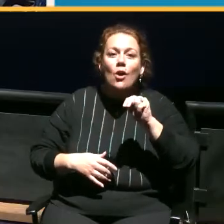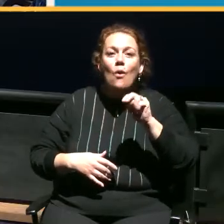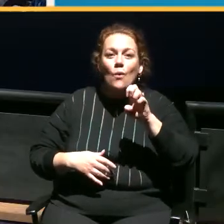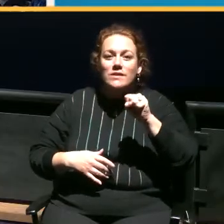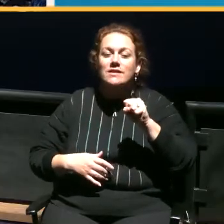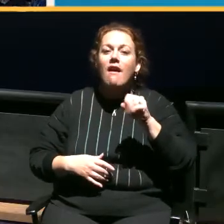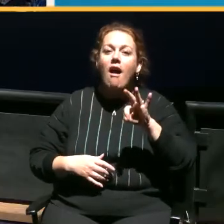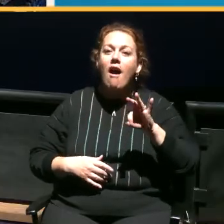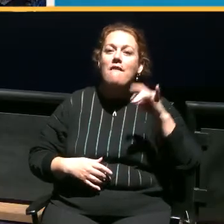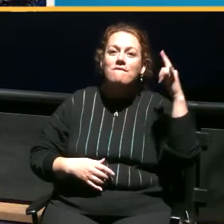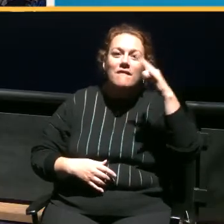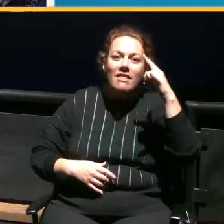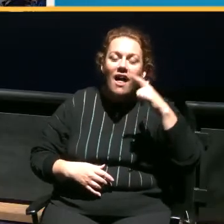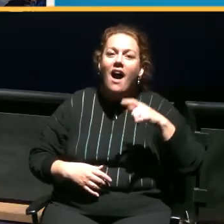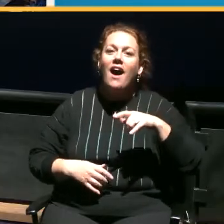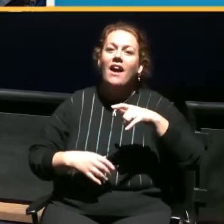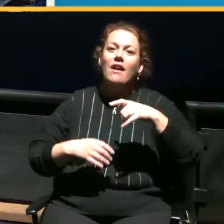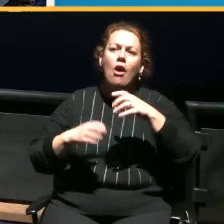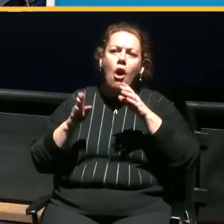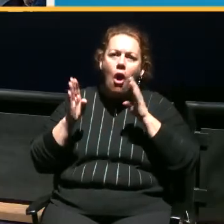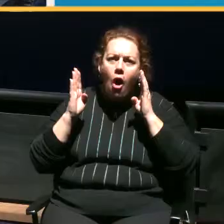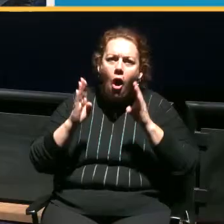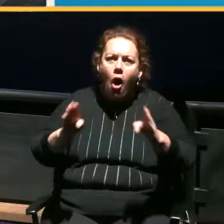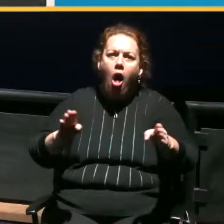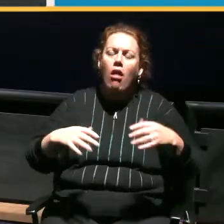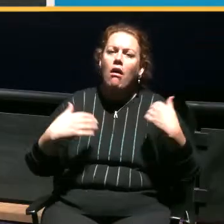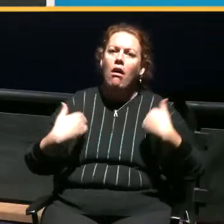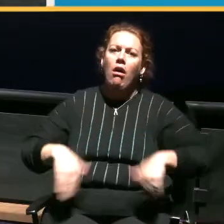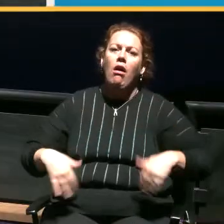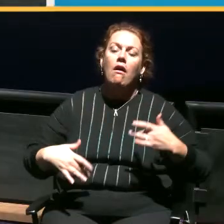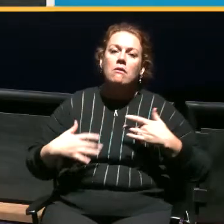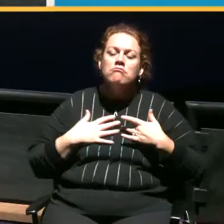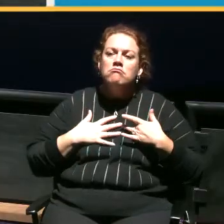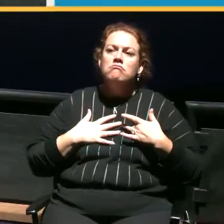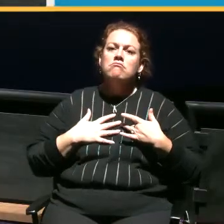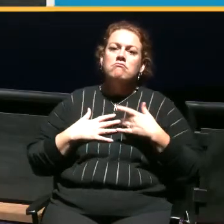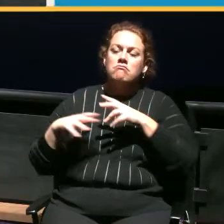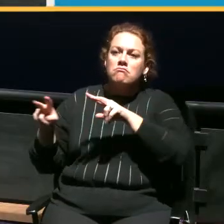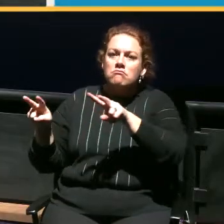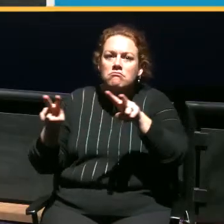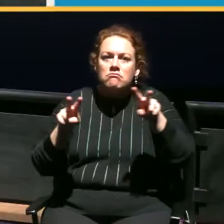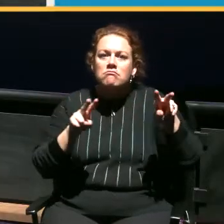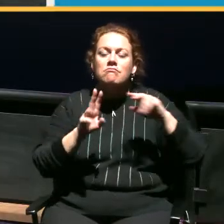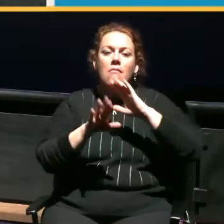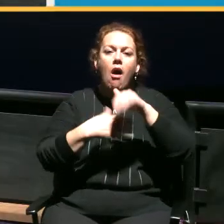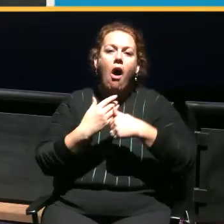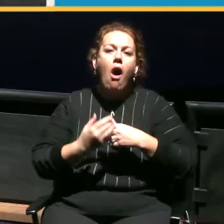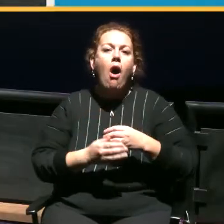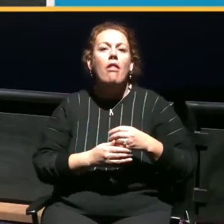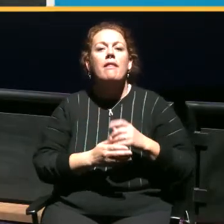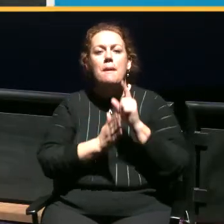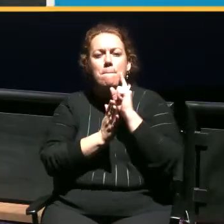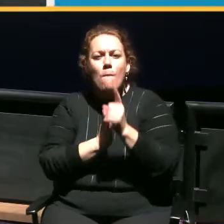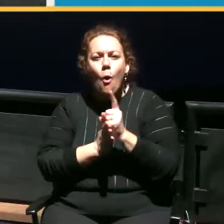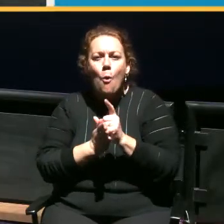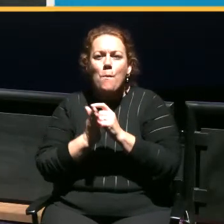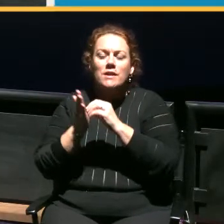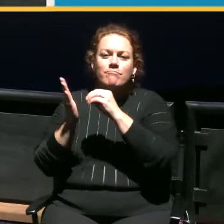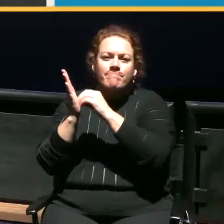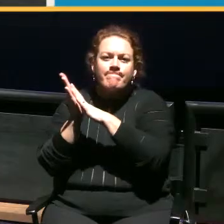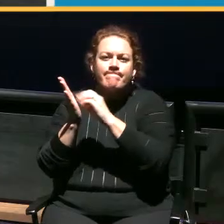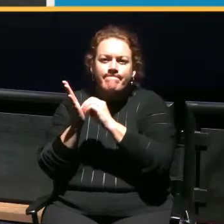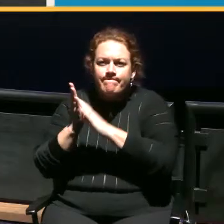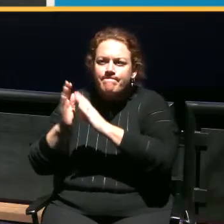I hope you could feel the weight of all the incredible moments of aerospace history preserved within these